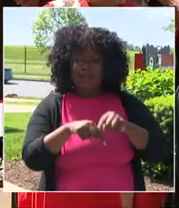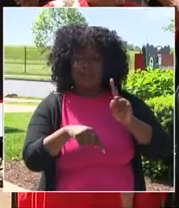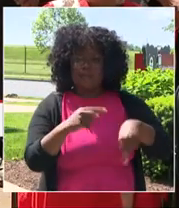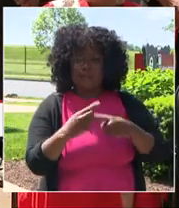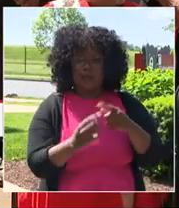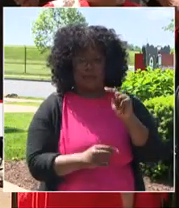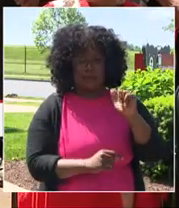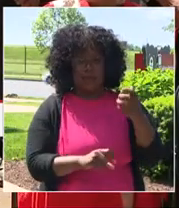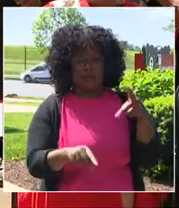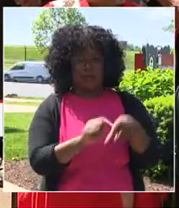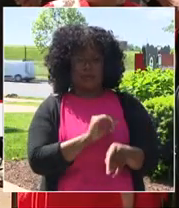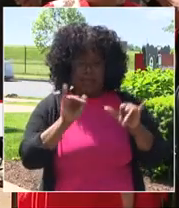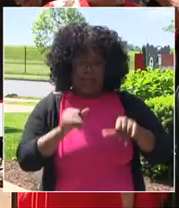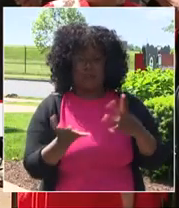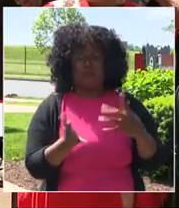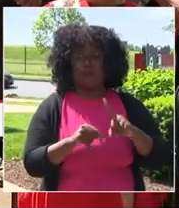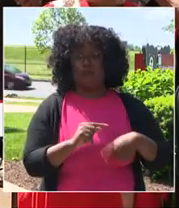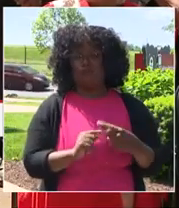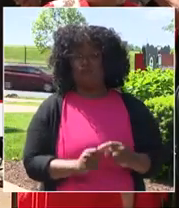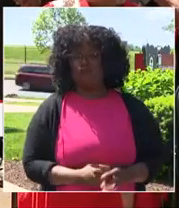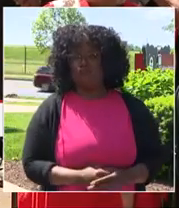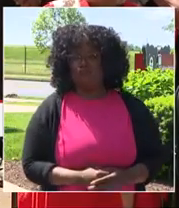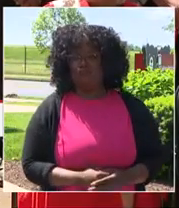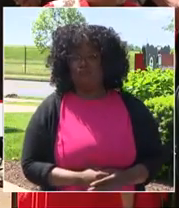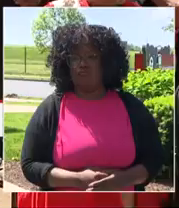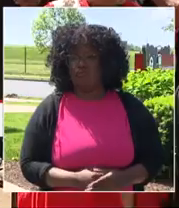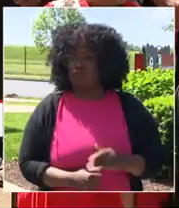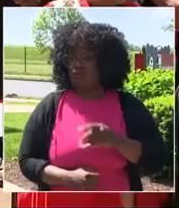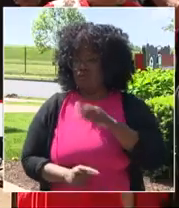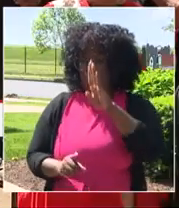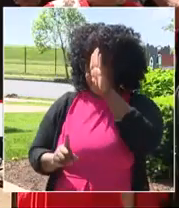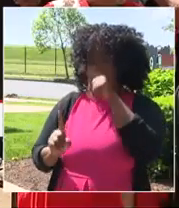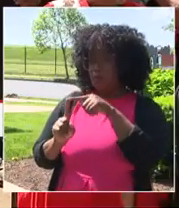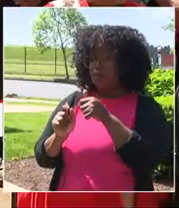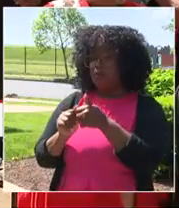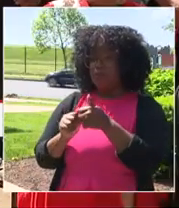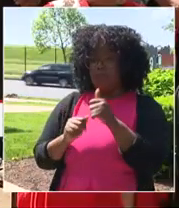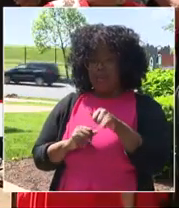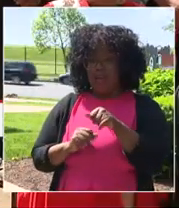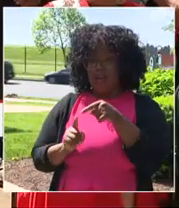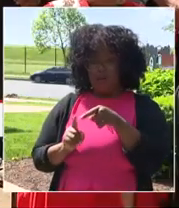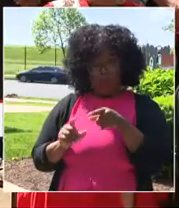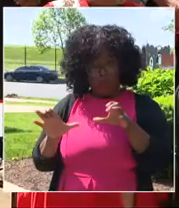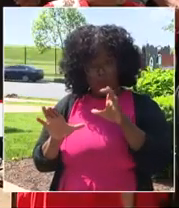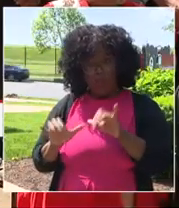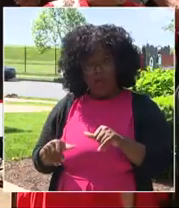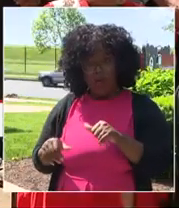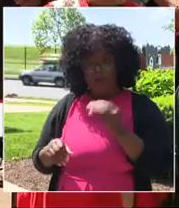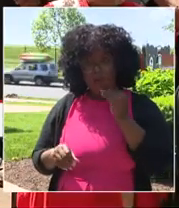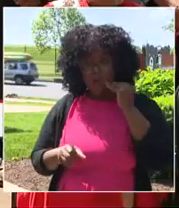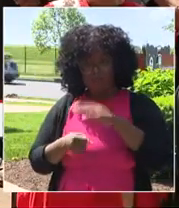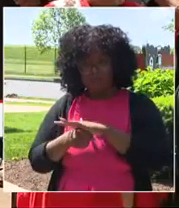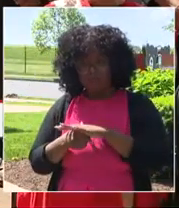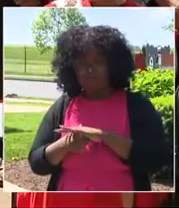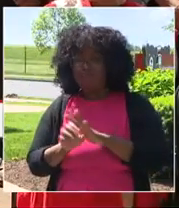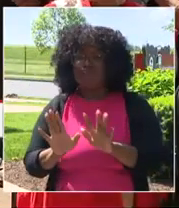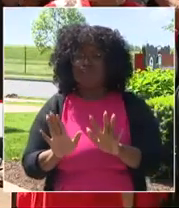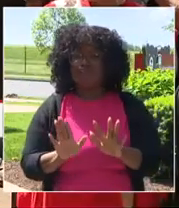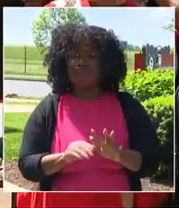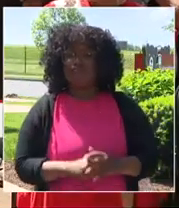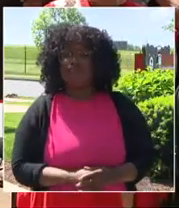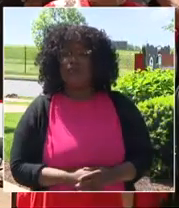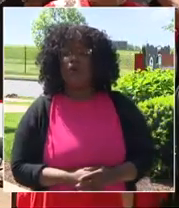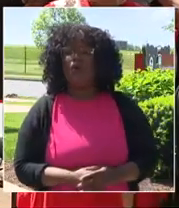the chief said, they wouldn't do this in their own jurisdictions. I've heard a number of members of Congress who have said, they don't want to see any cuts to Medicaid. They